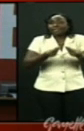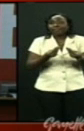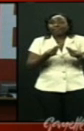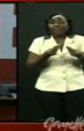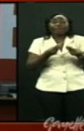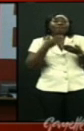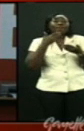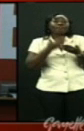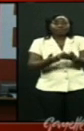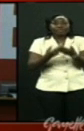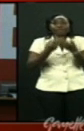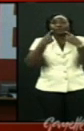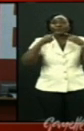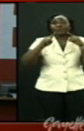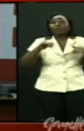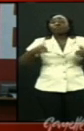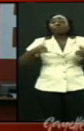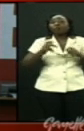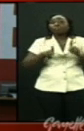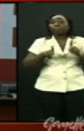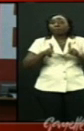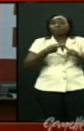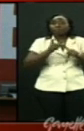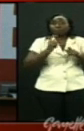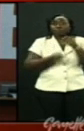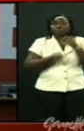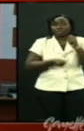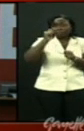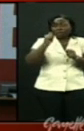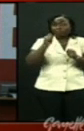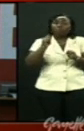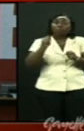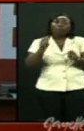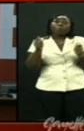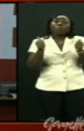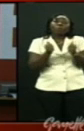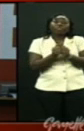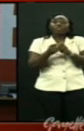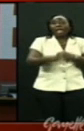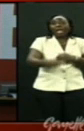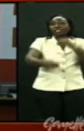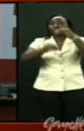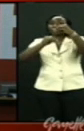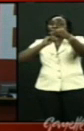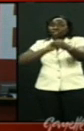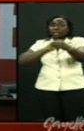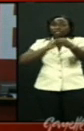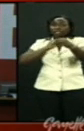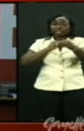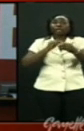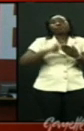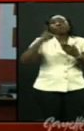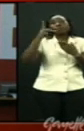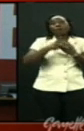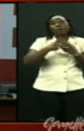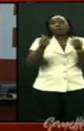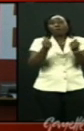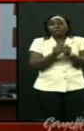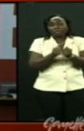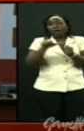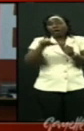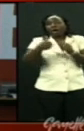It involves a group of young people from Trinidad and Tobago involved with an exchange program with young people from our French Caribbean neighbors,